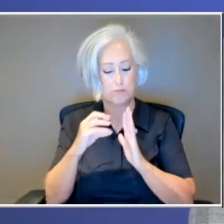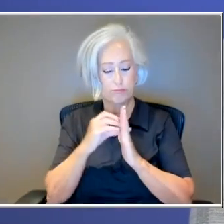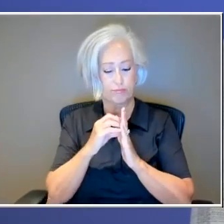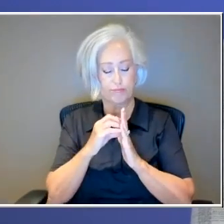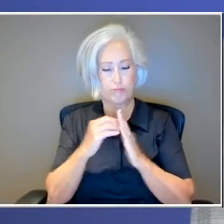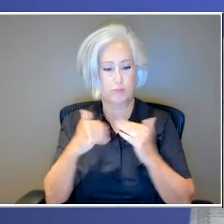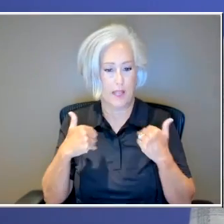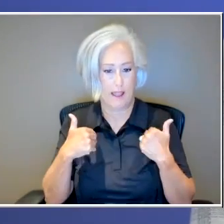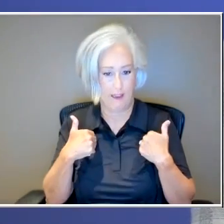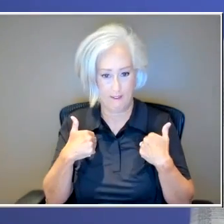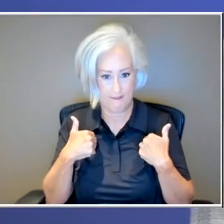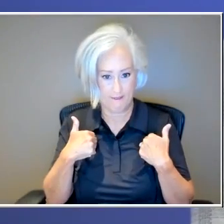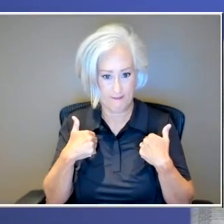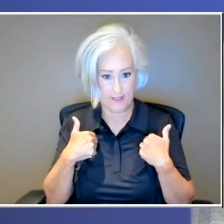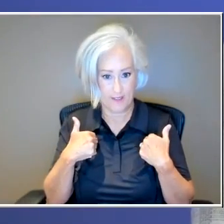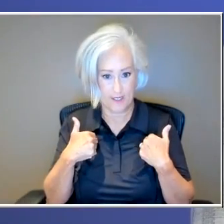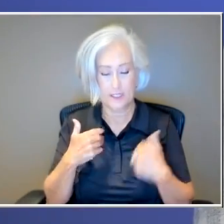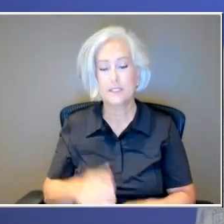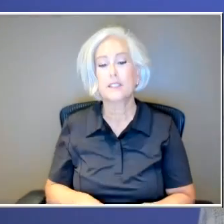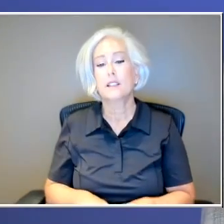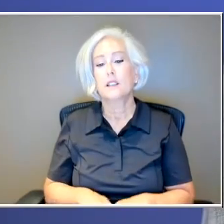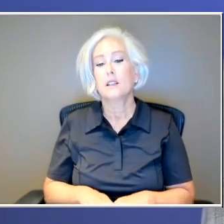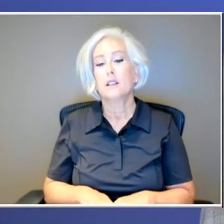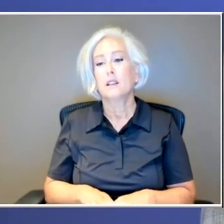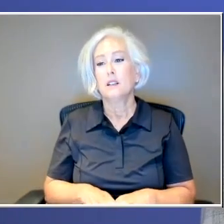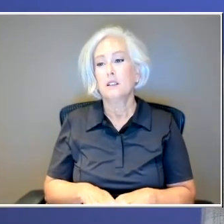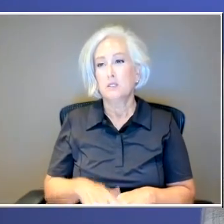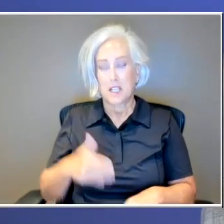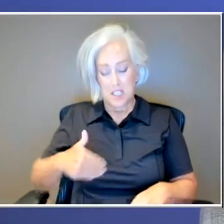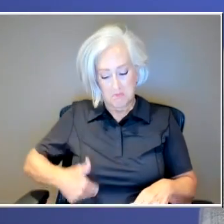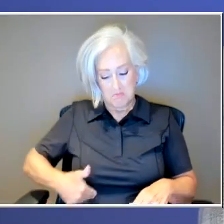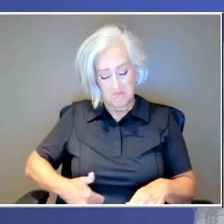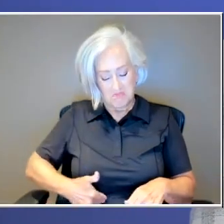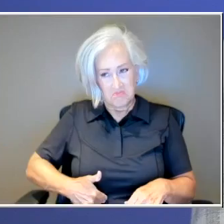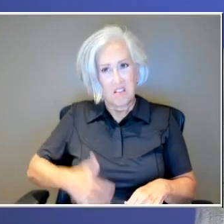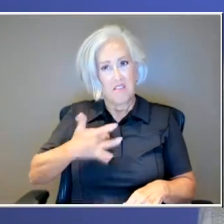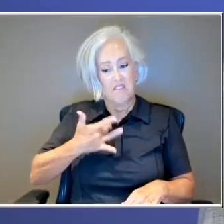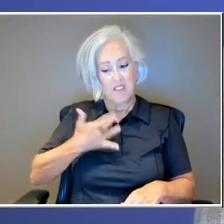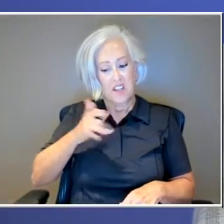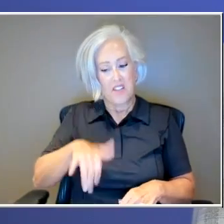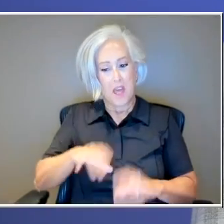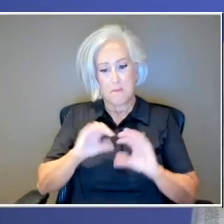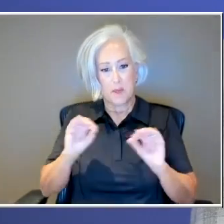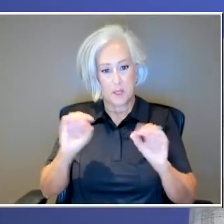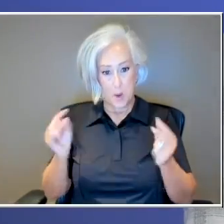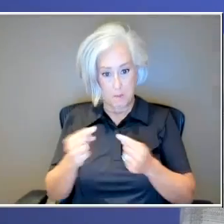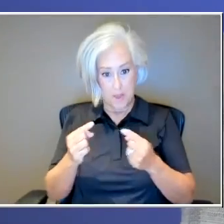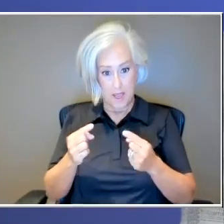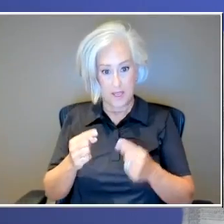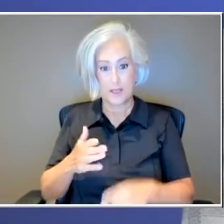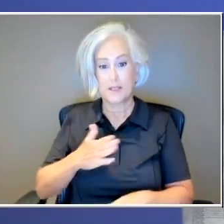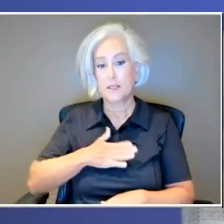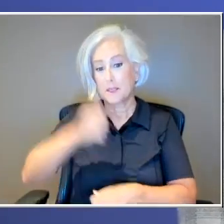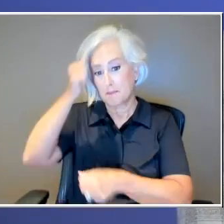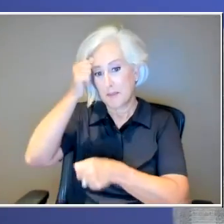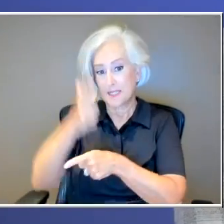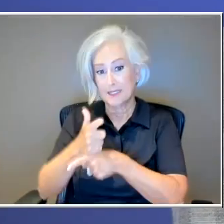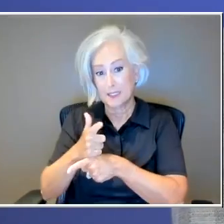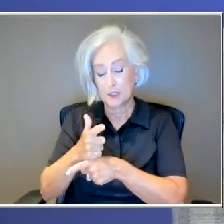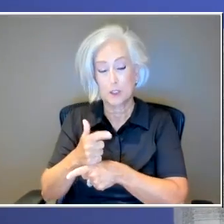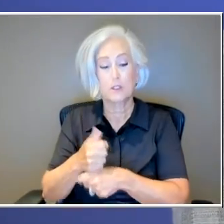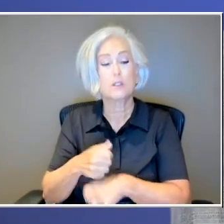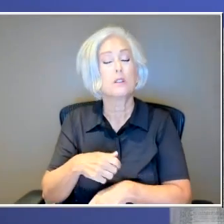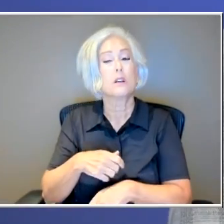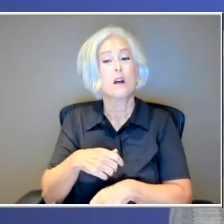could find than the lump. And my sister and mother had had hernias, so I